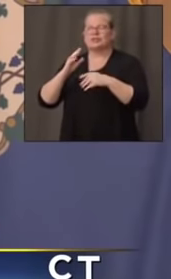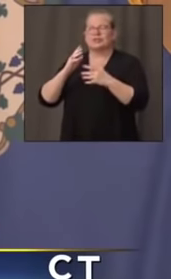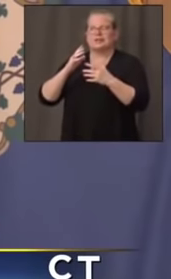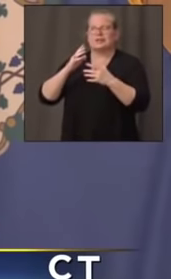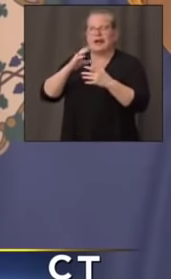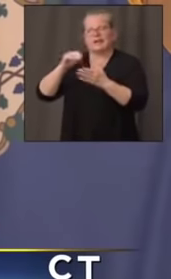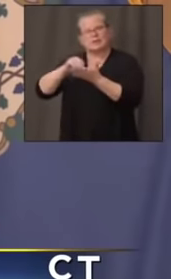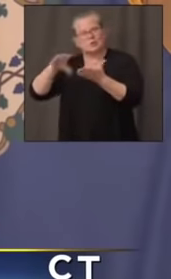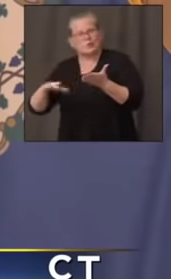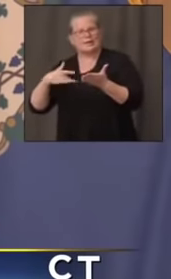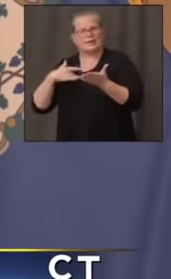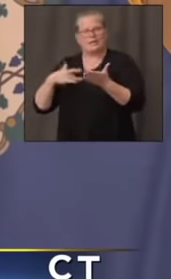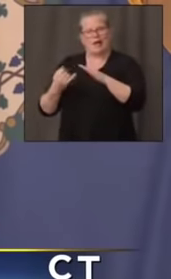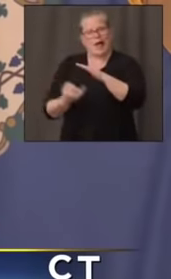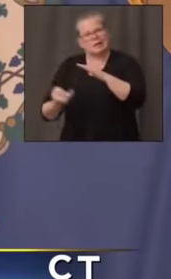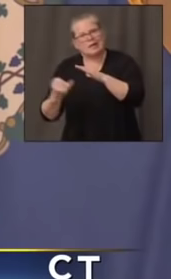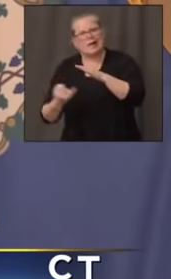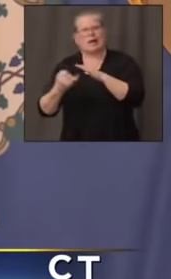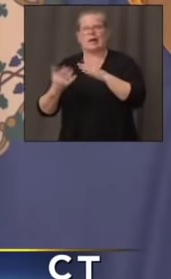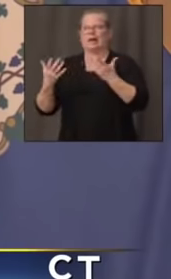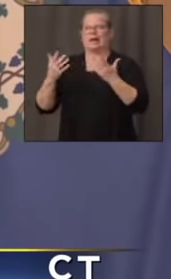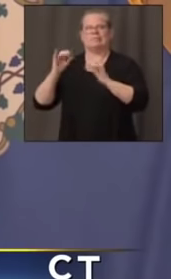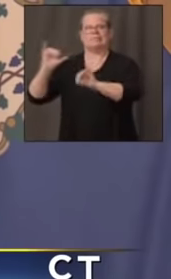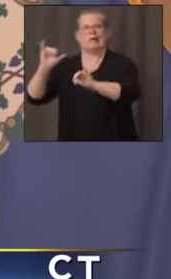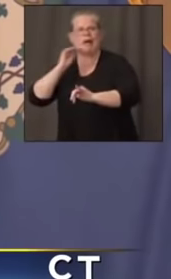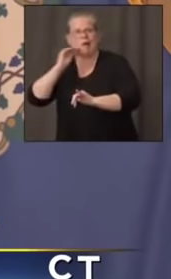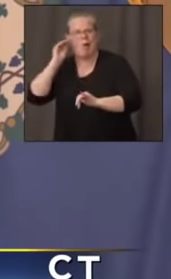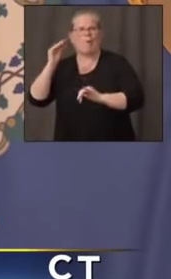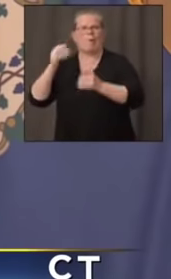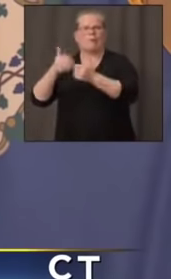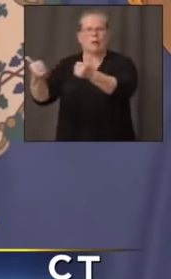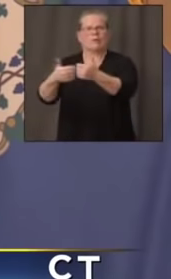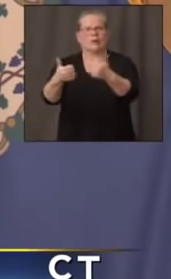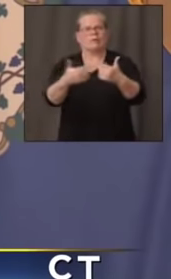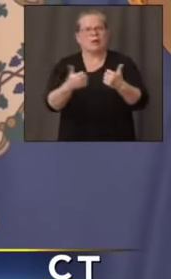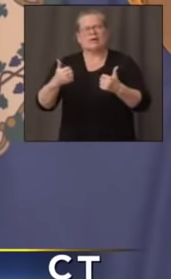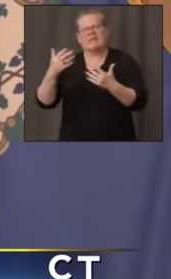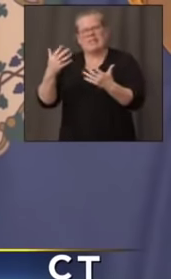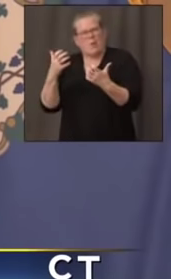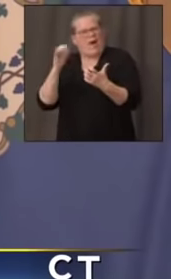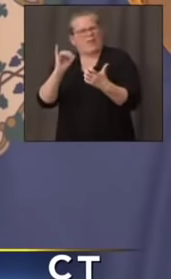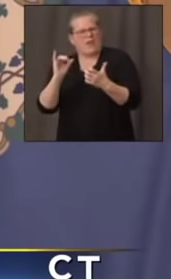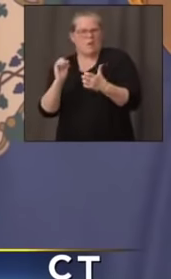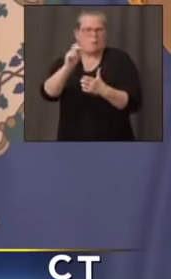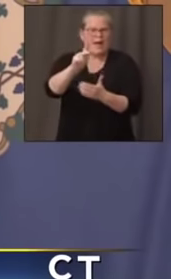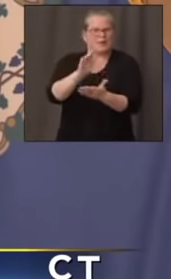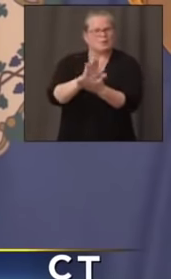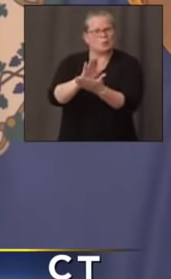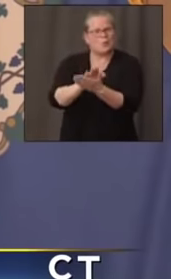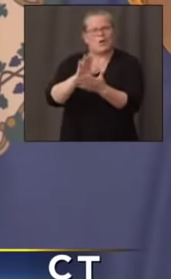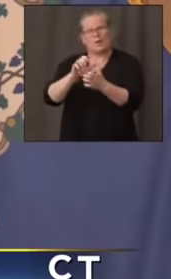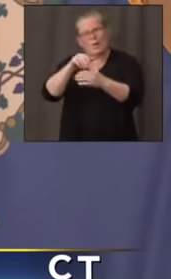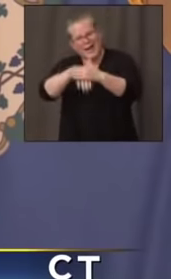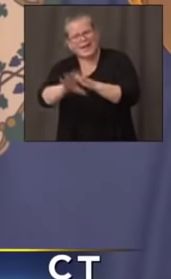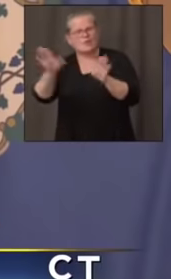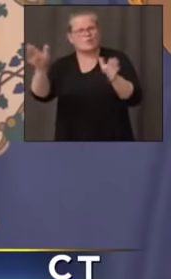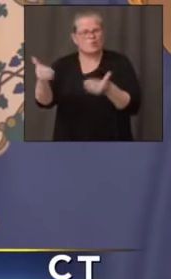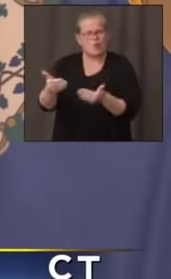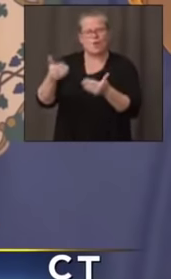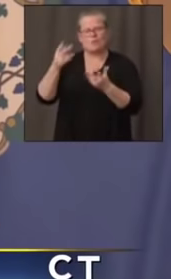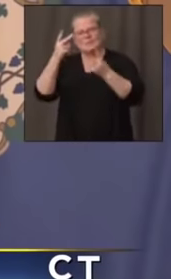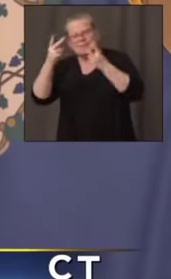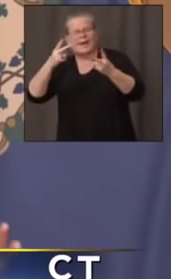and emotional, as well as the, academic learning part of this. But not every student necessarily is going to want to come back to school, or